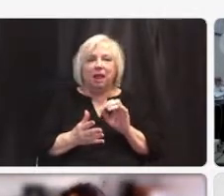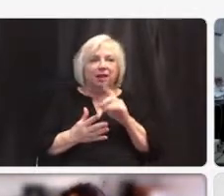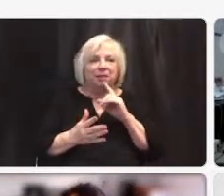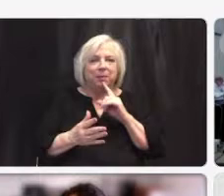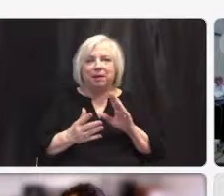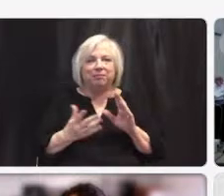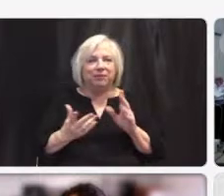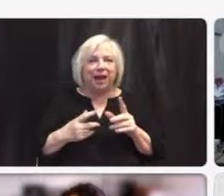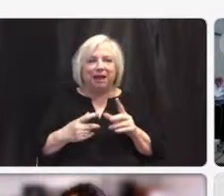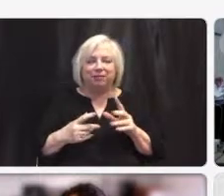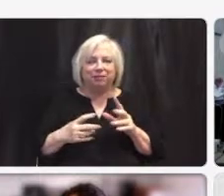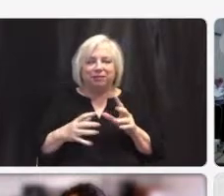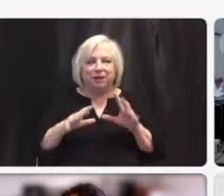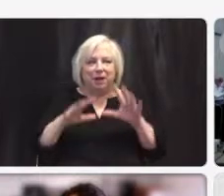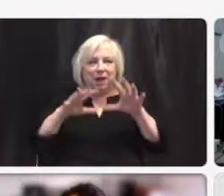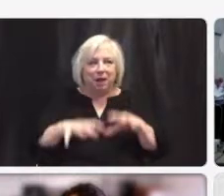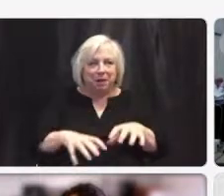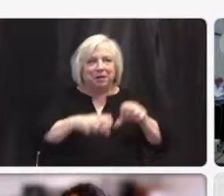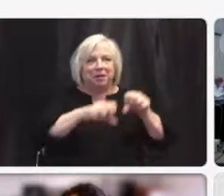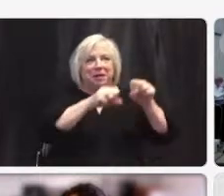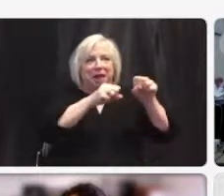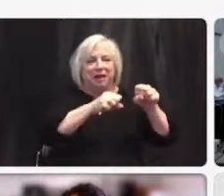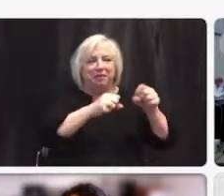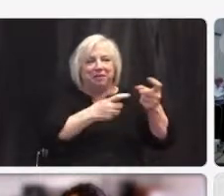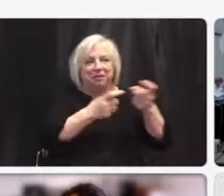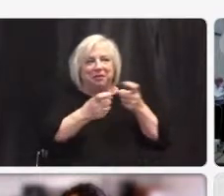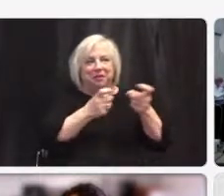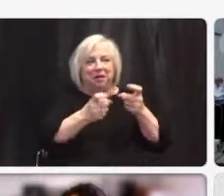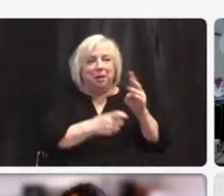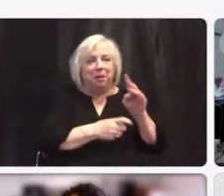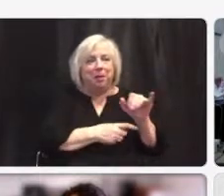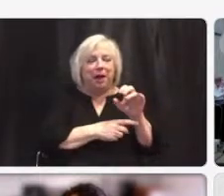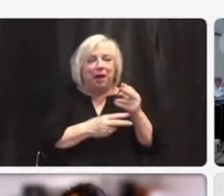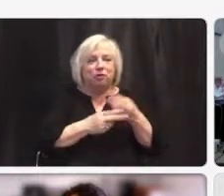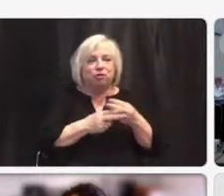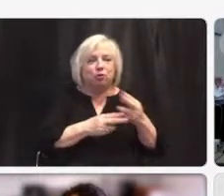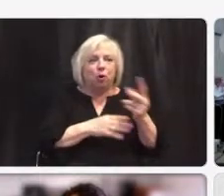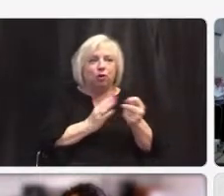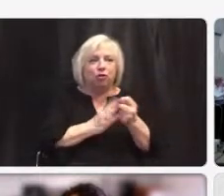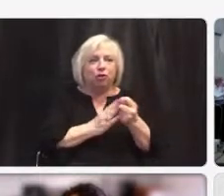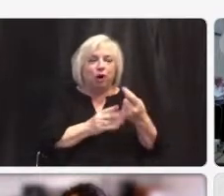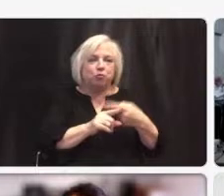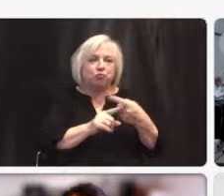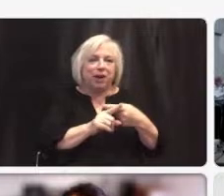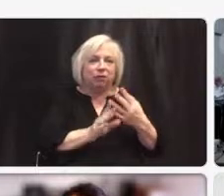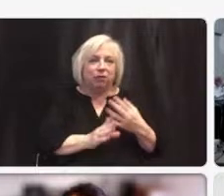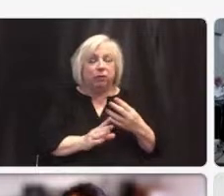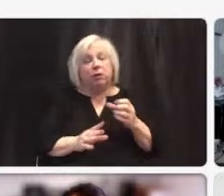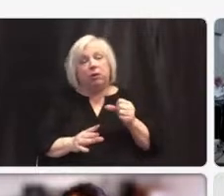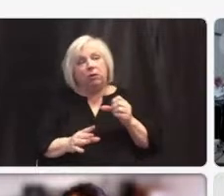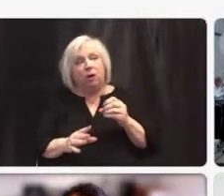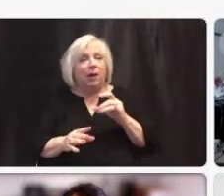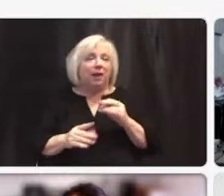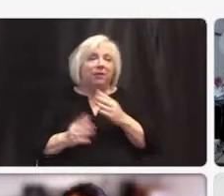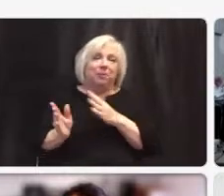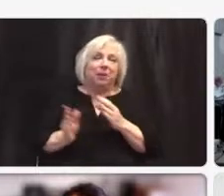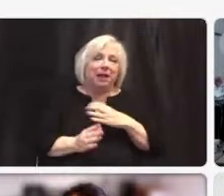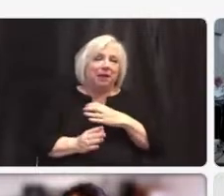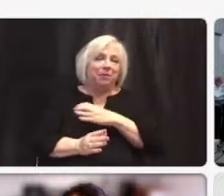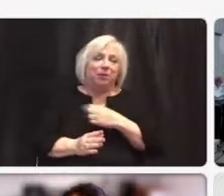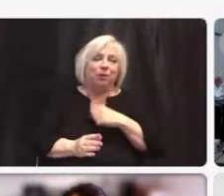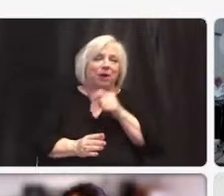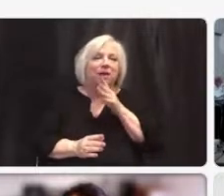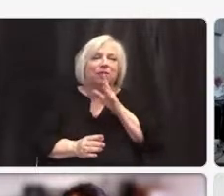rentals. I mean, this one with 90% of our content was short-term rentals. So as a planning commission, we're not talking